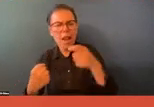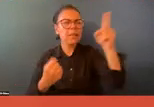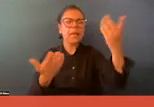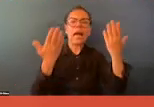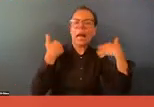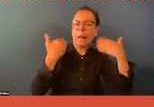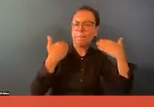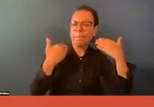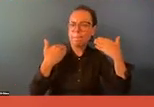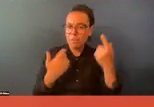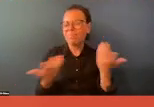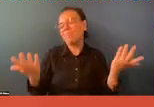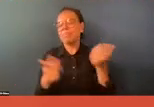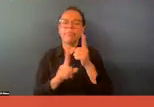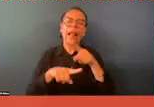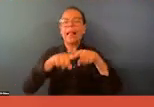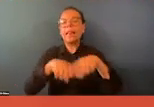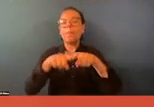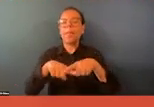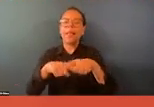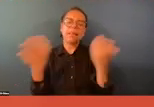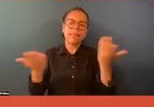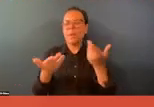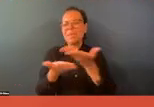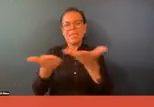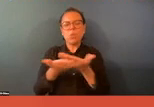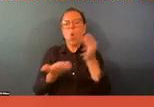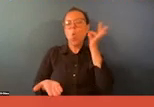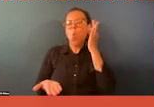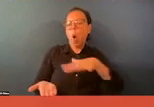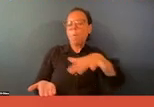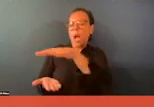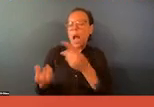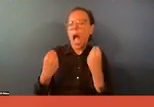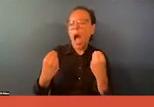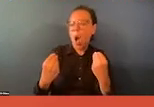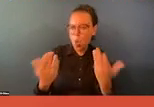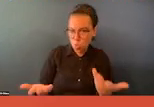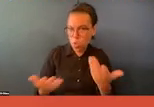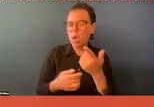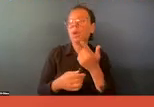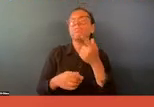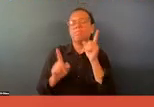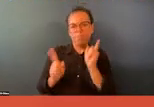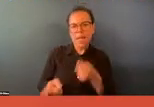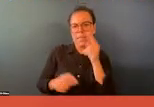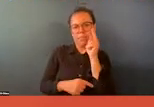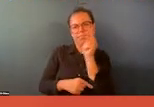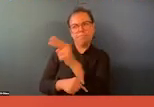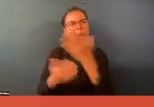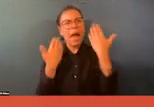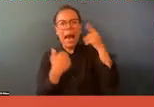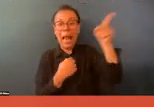women's knowledge of local context, their experience and needs to identify